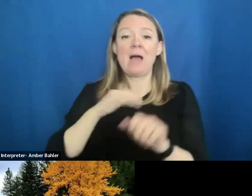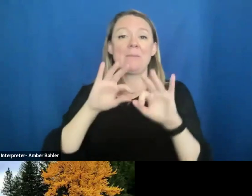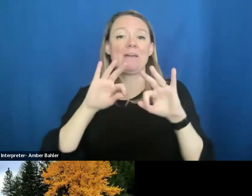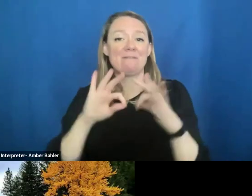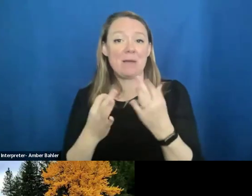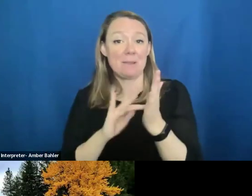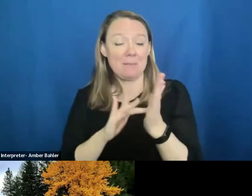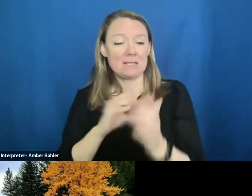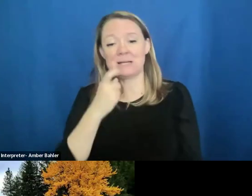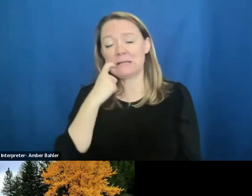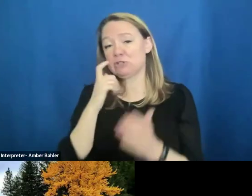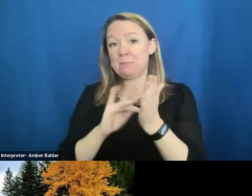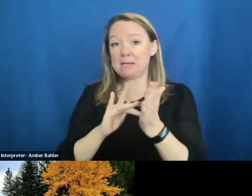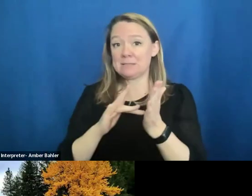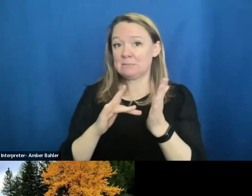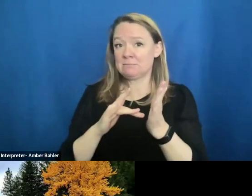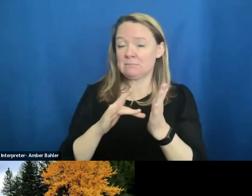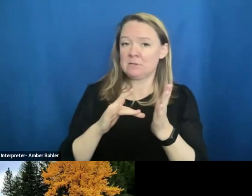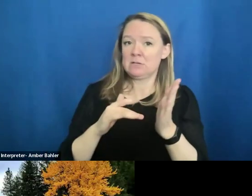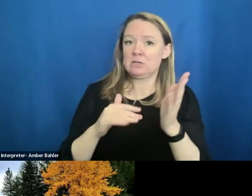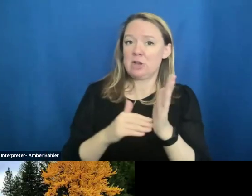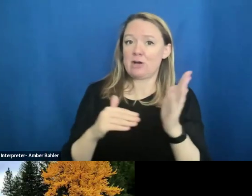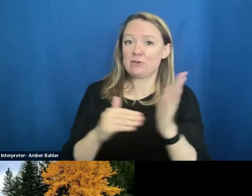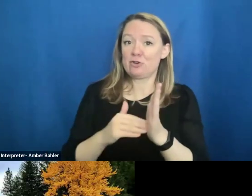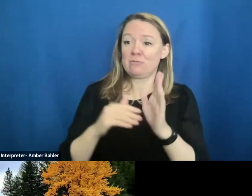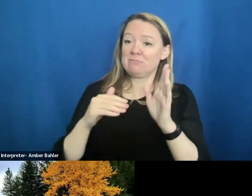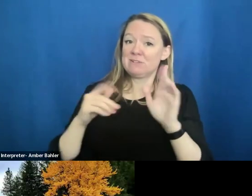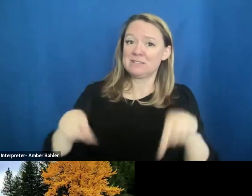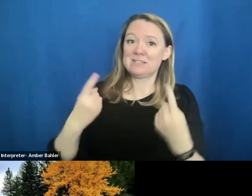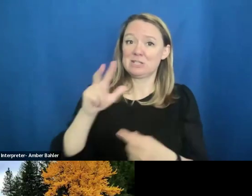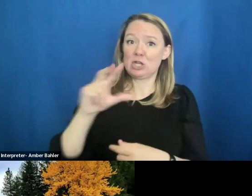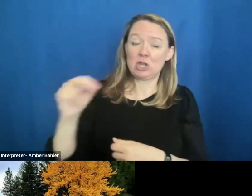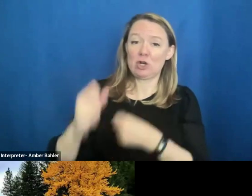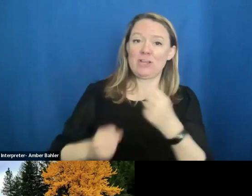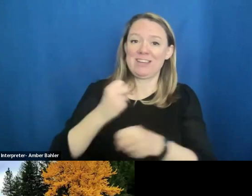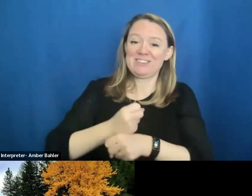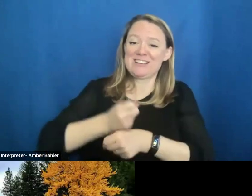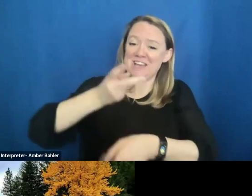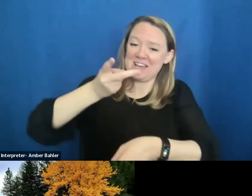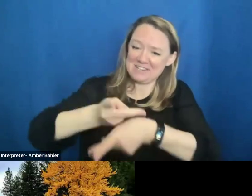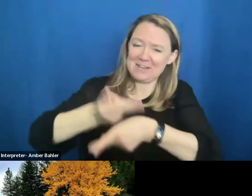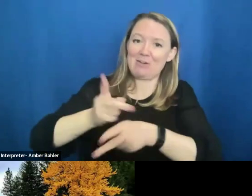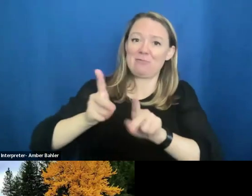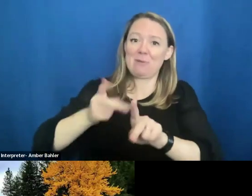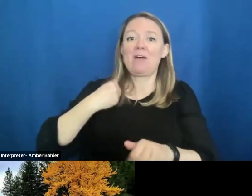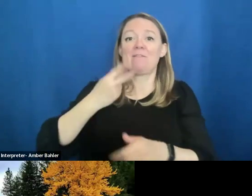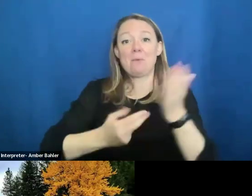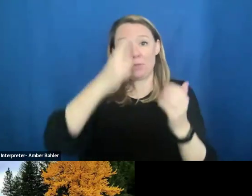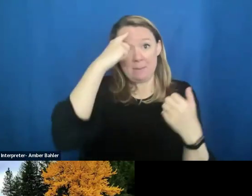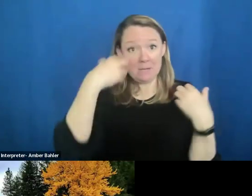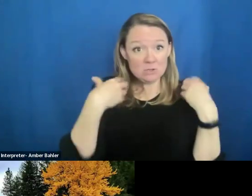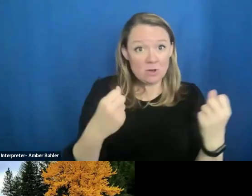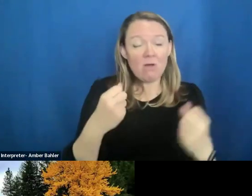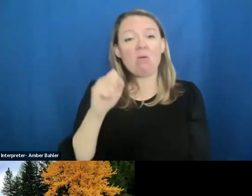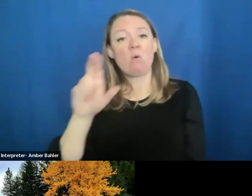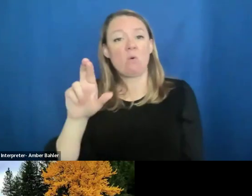medicine physician, and have spent about 30 years taking care of folks who have both mental health and substance use disorder use or